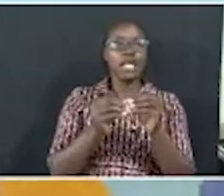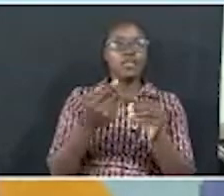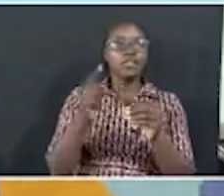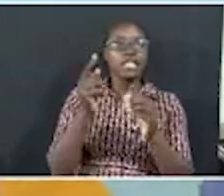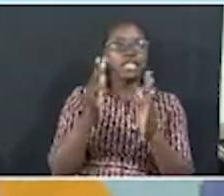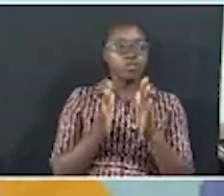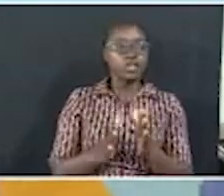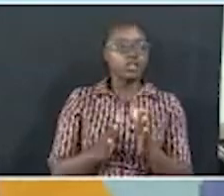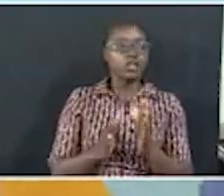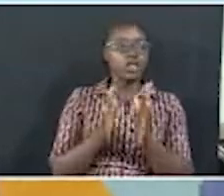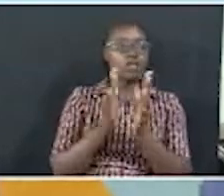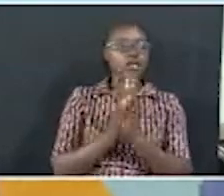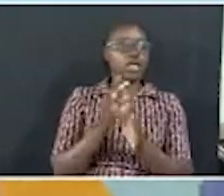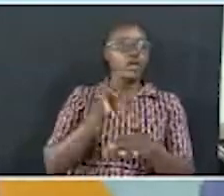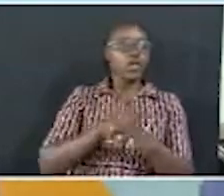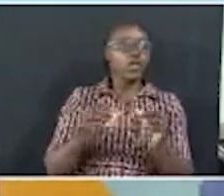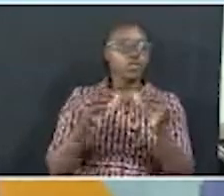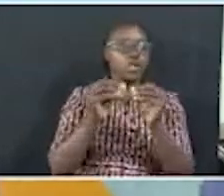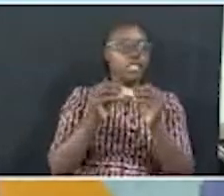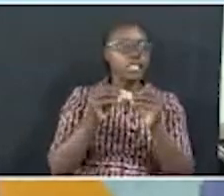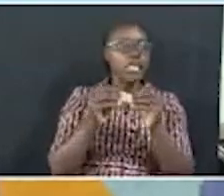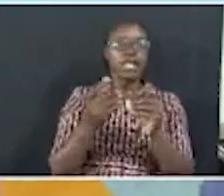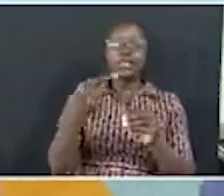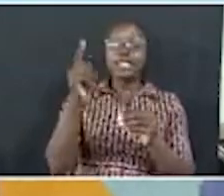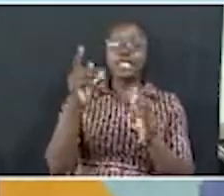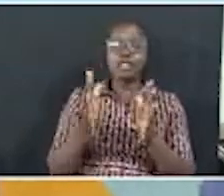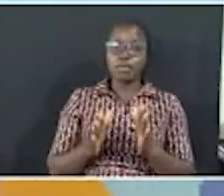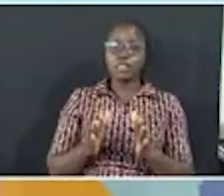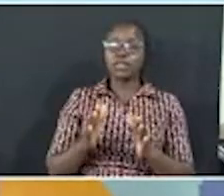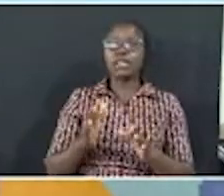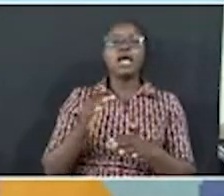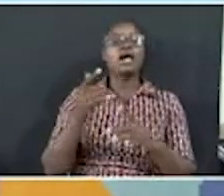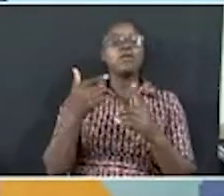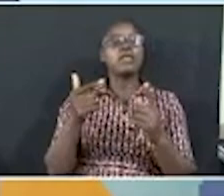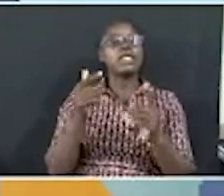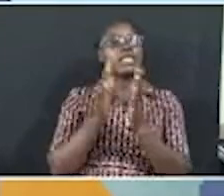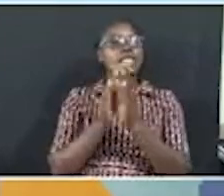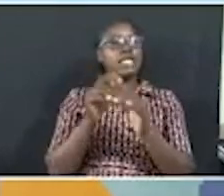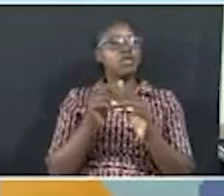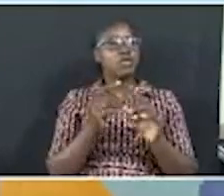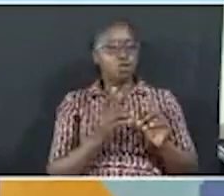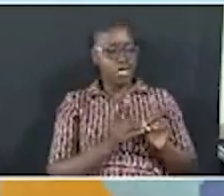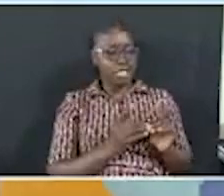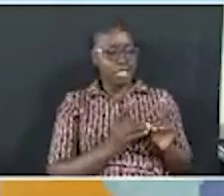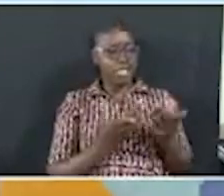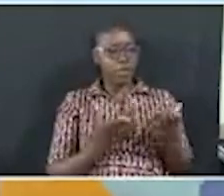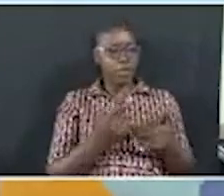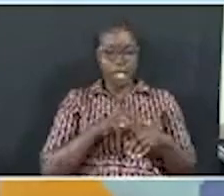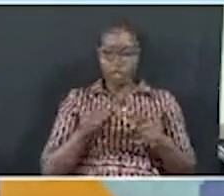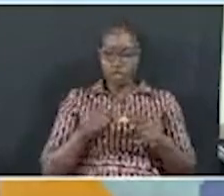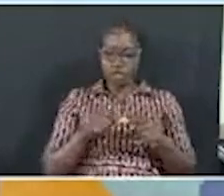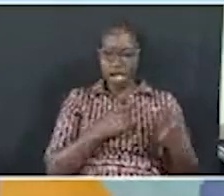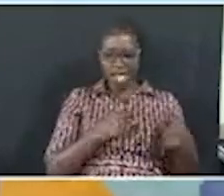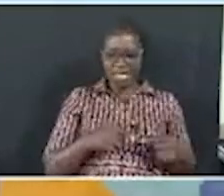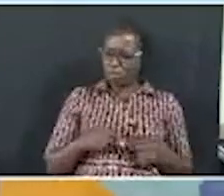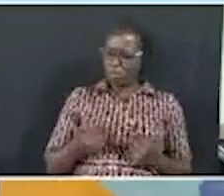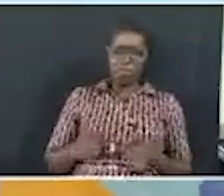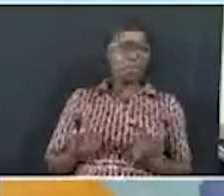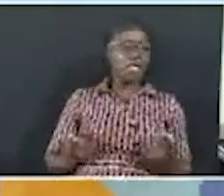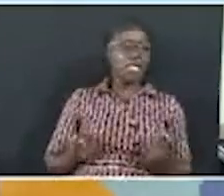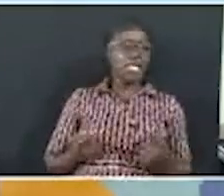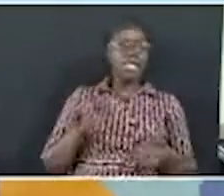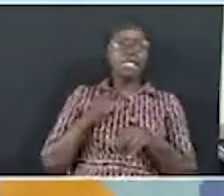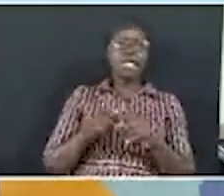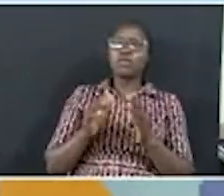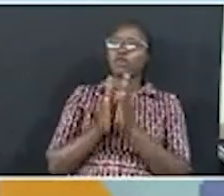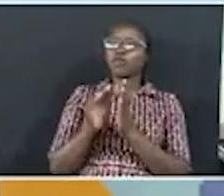Pray when you meet the right person. Pray when you date. Pray when your heart is broken. Pray when you pray for